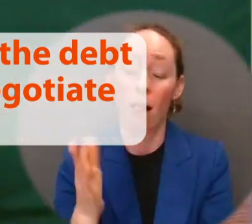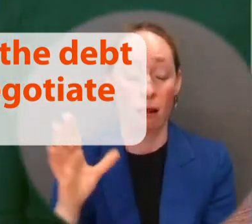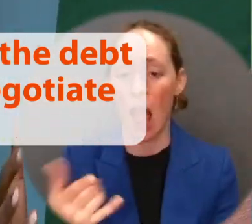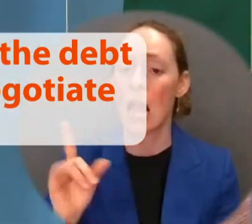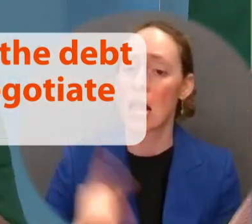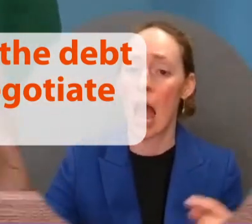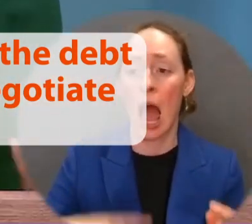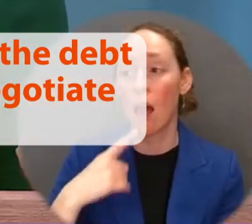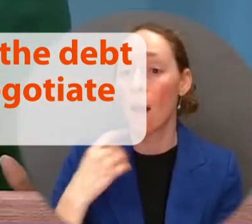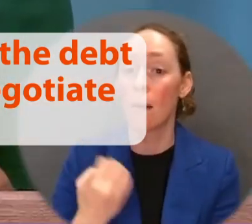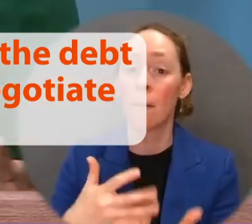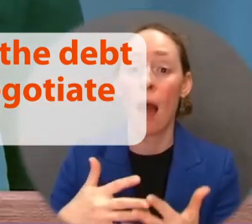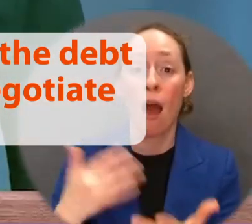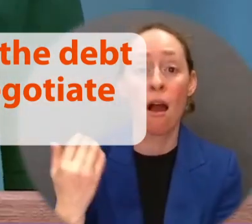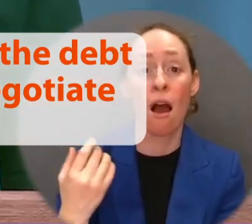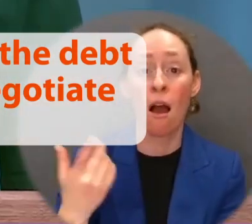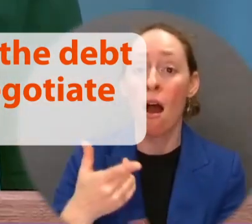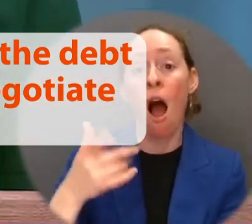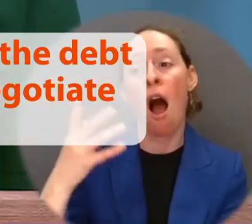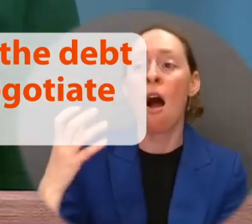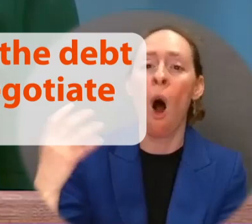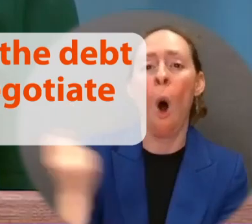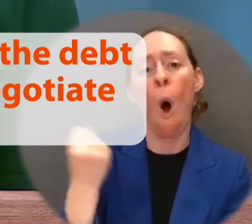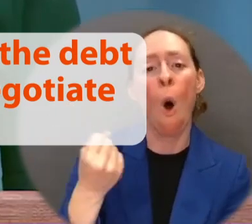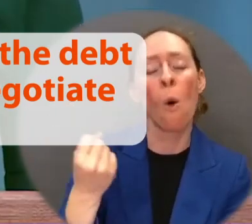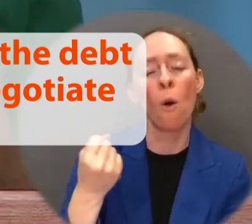constitutional duty. I'm not going to get into